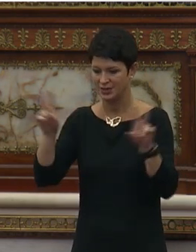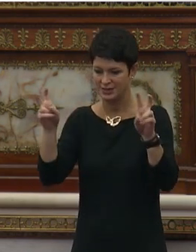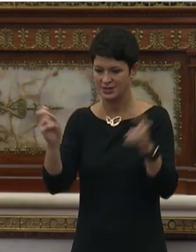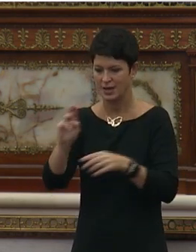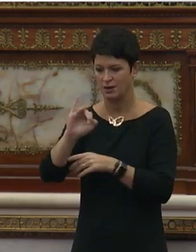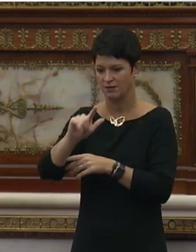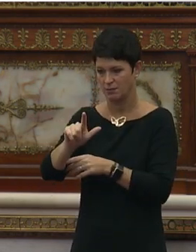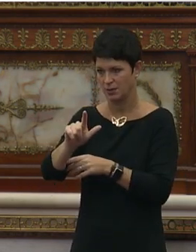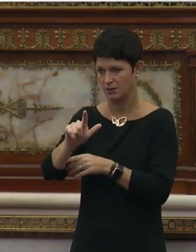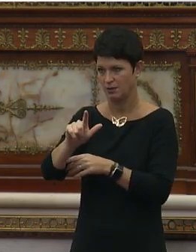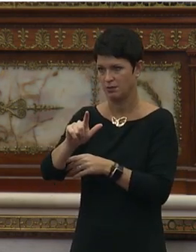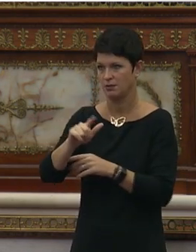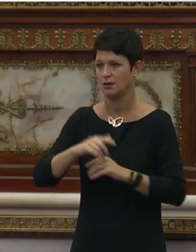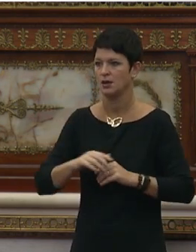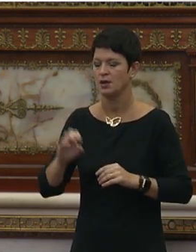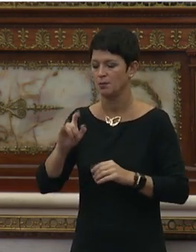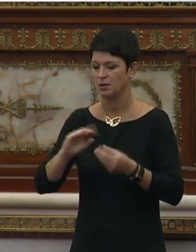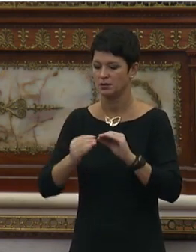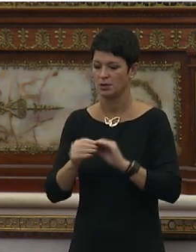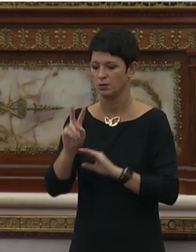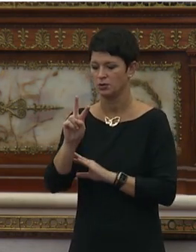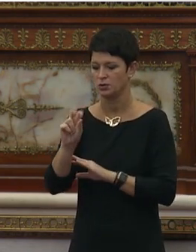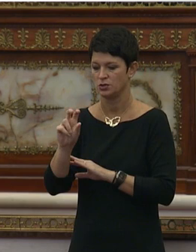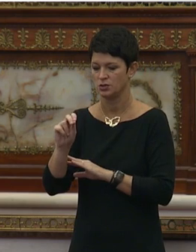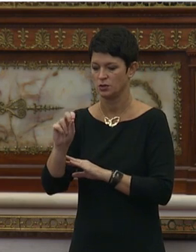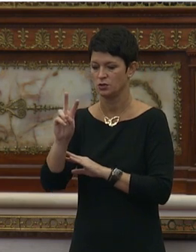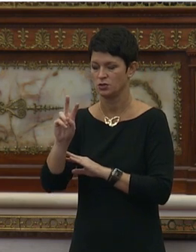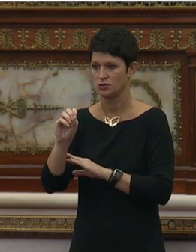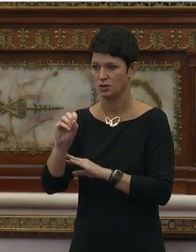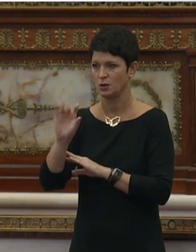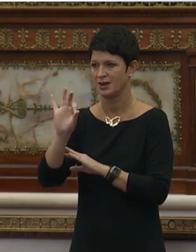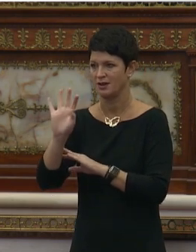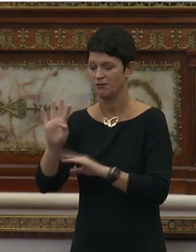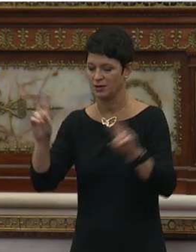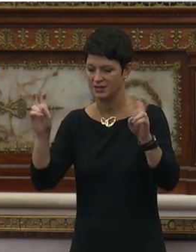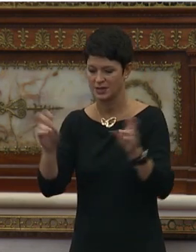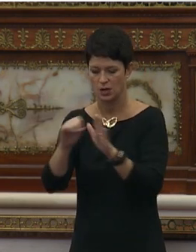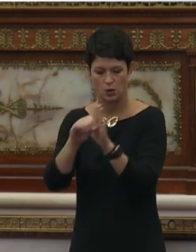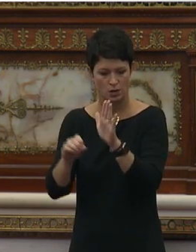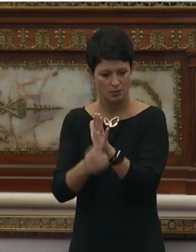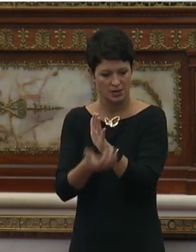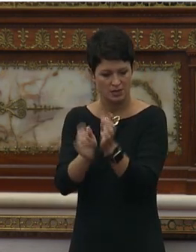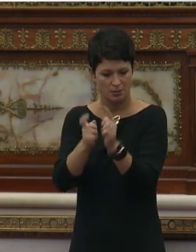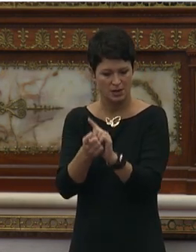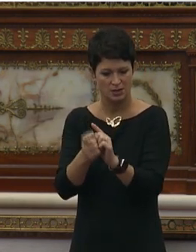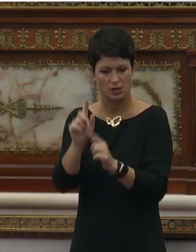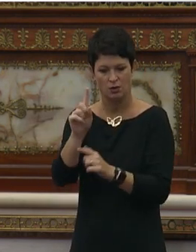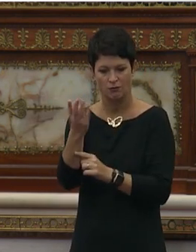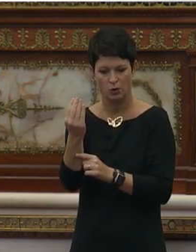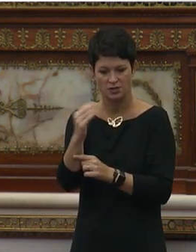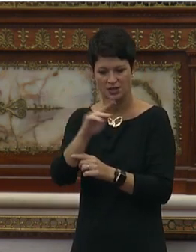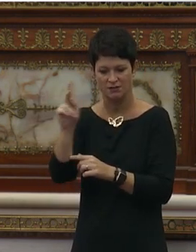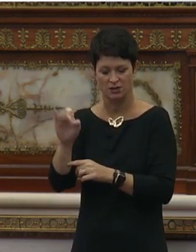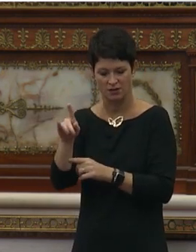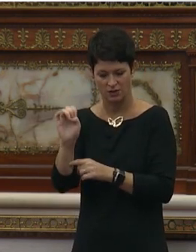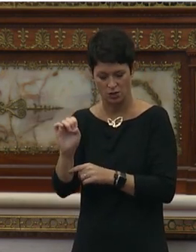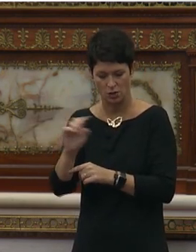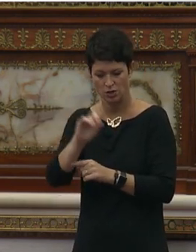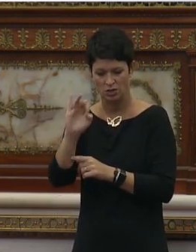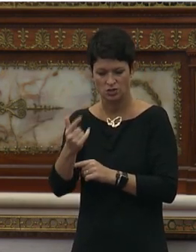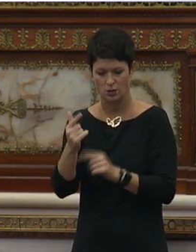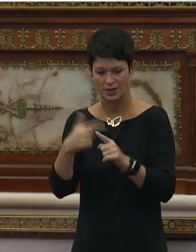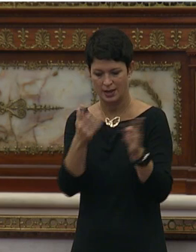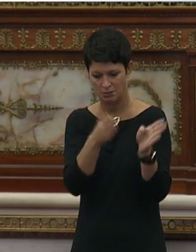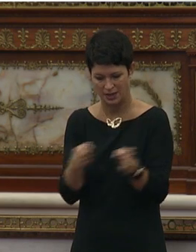bill? Bill Number 200094, entitled an ordinance amending Title 14 of the Philadelphia Code, entitled Zoning and